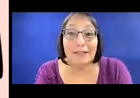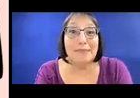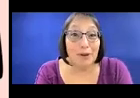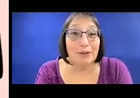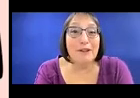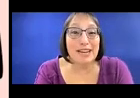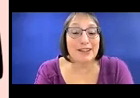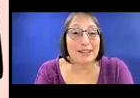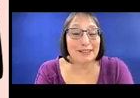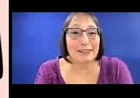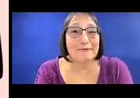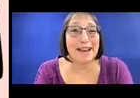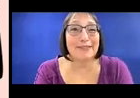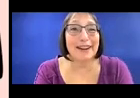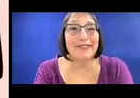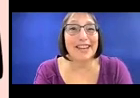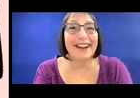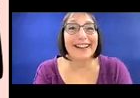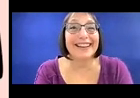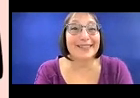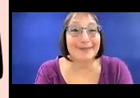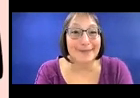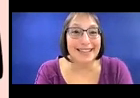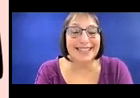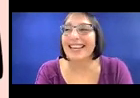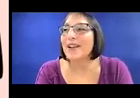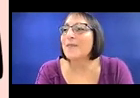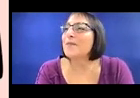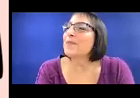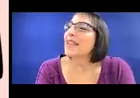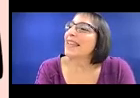definitely burned a few dishes along the way, trying to figure out how to do this.